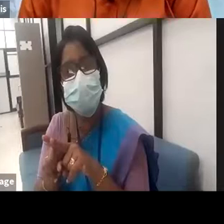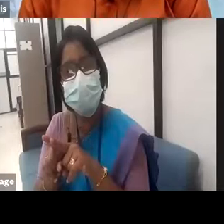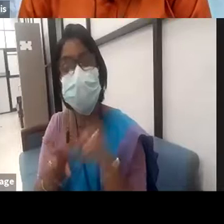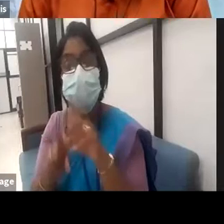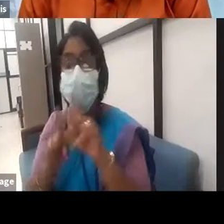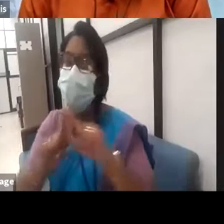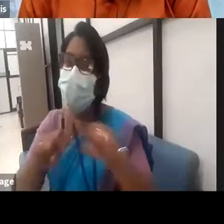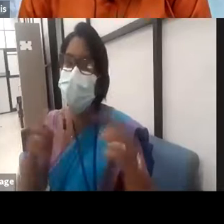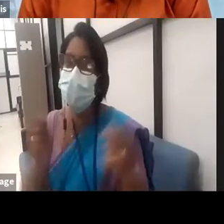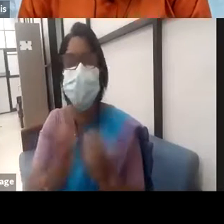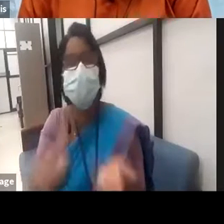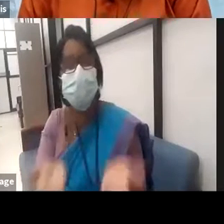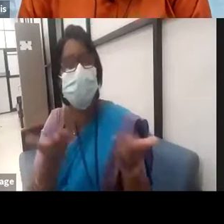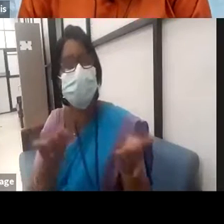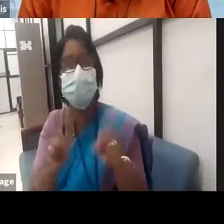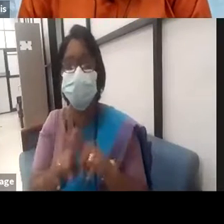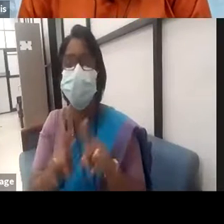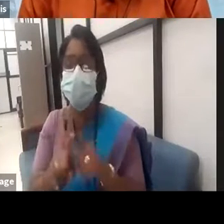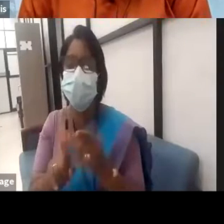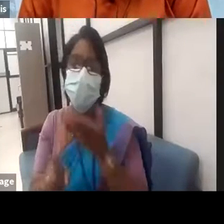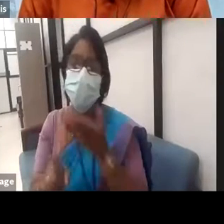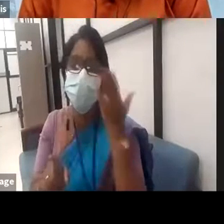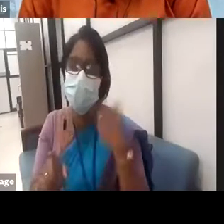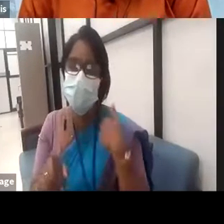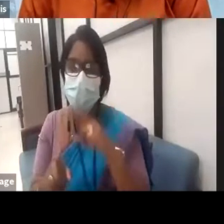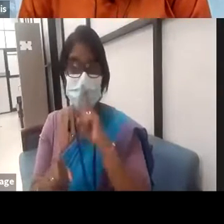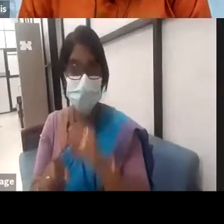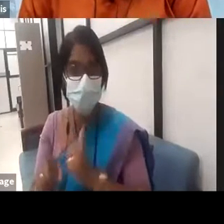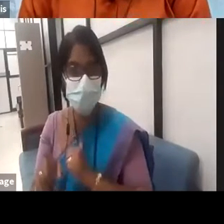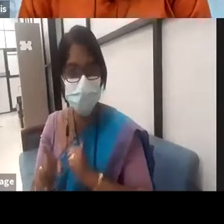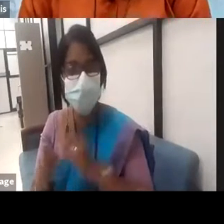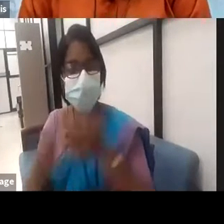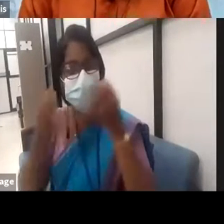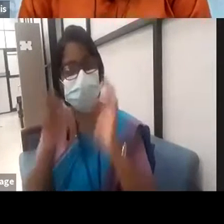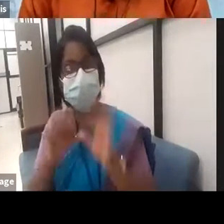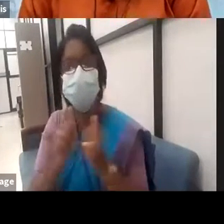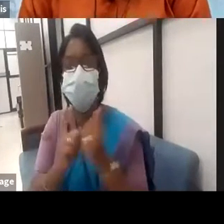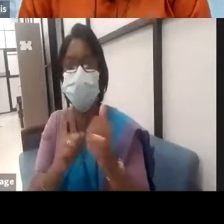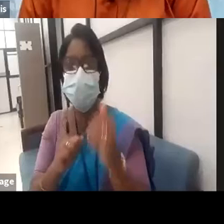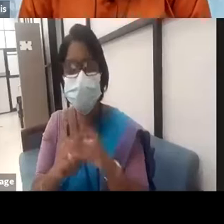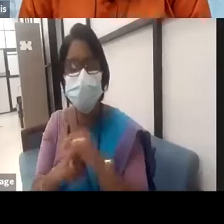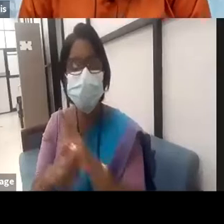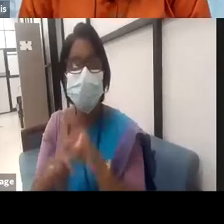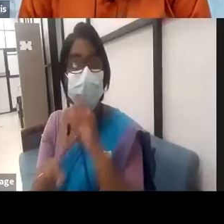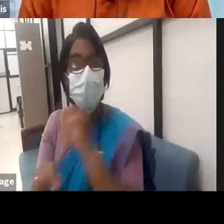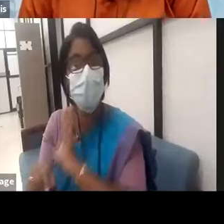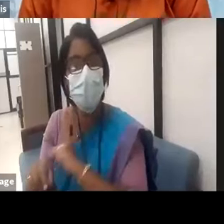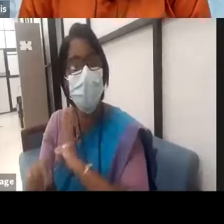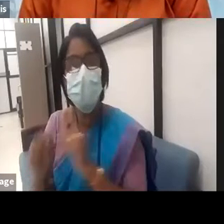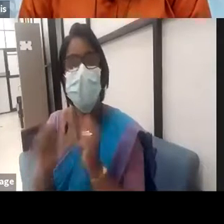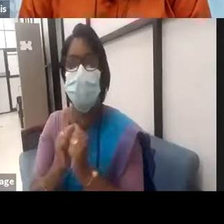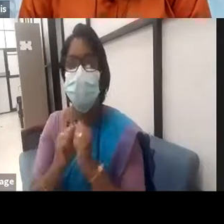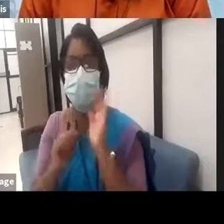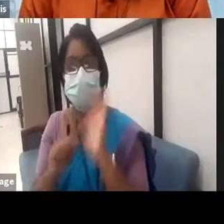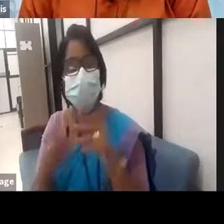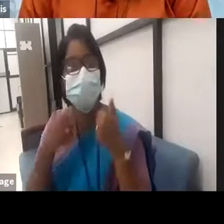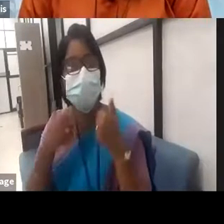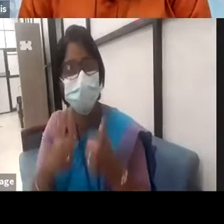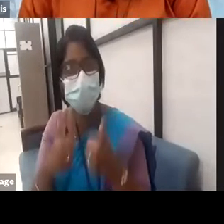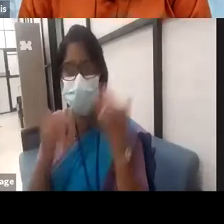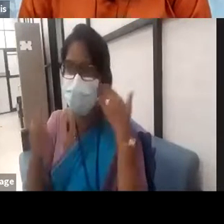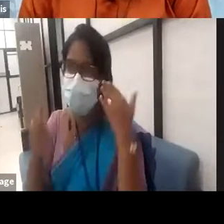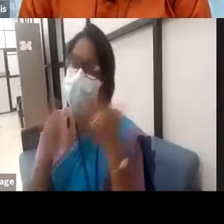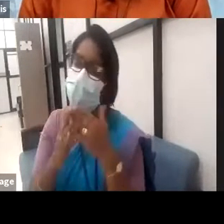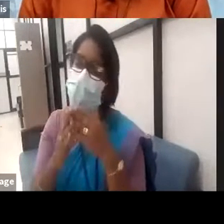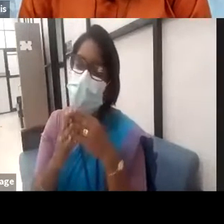would say doing right is profitable, because your brand is going to expand your market share.